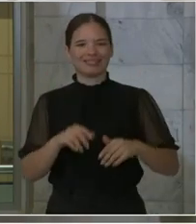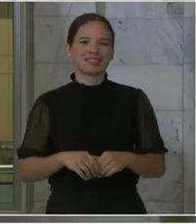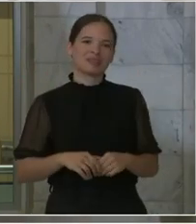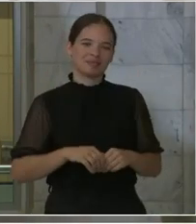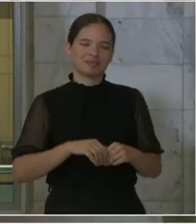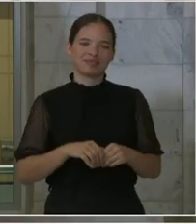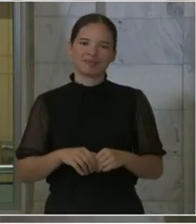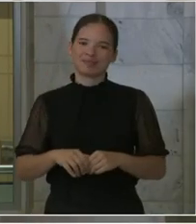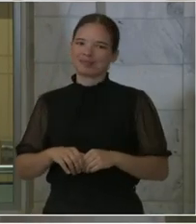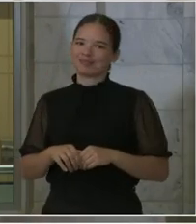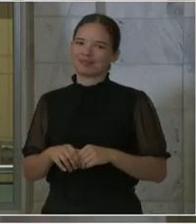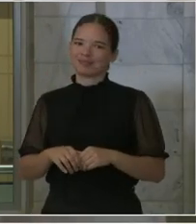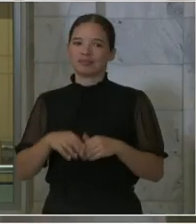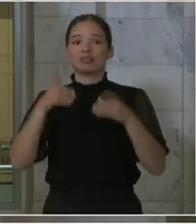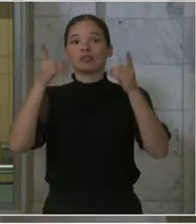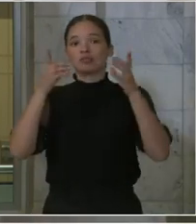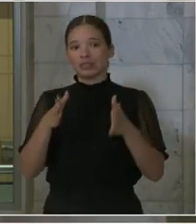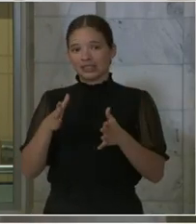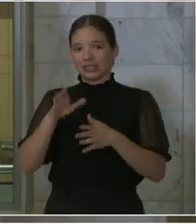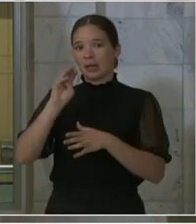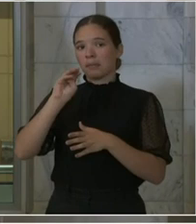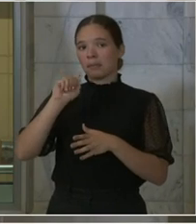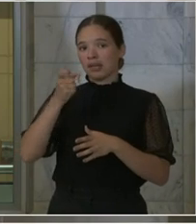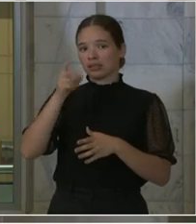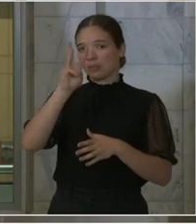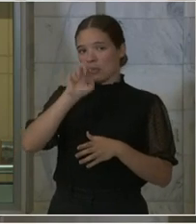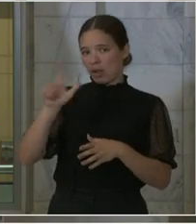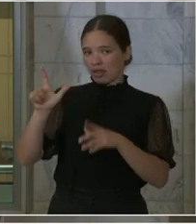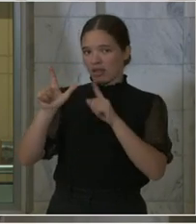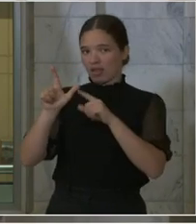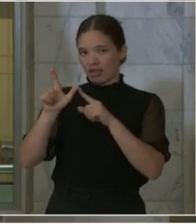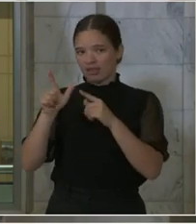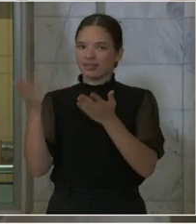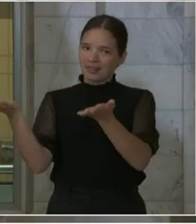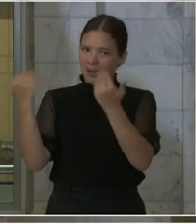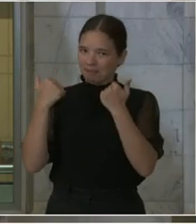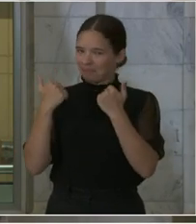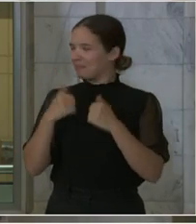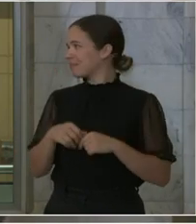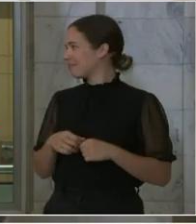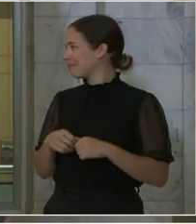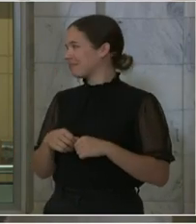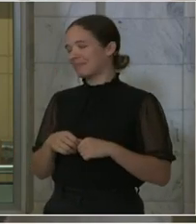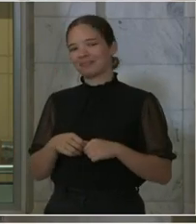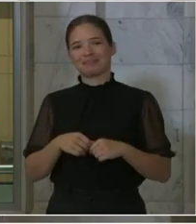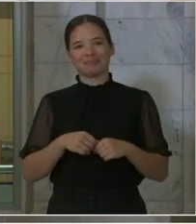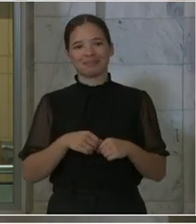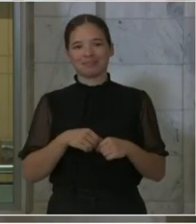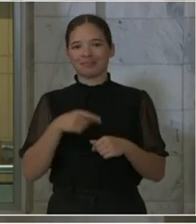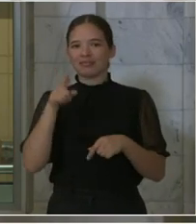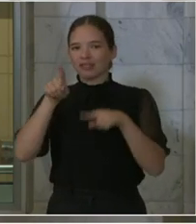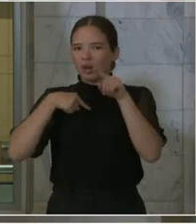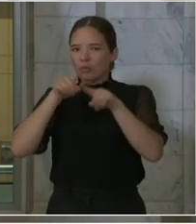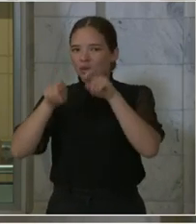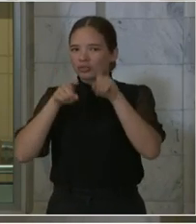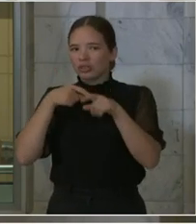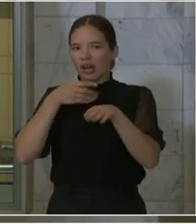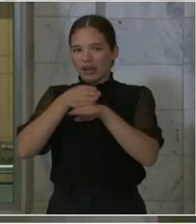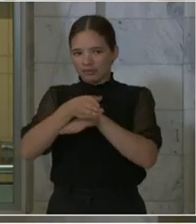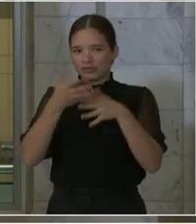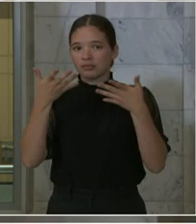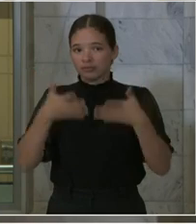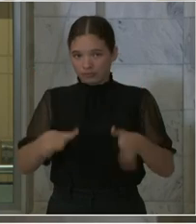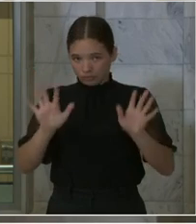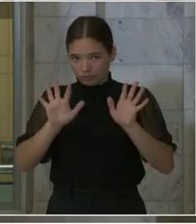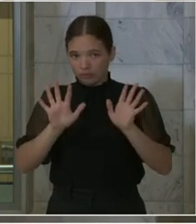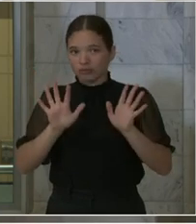And Director Maxwell, I'm going to invite you up, and I'll take any questions if there are any questions here.